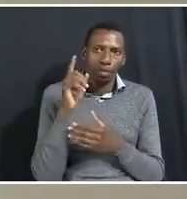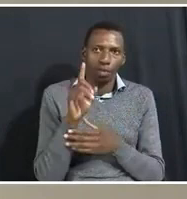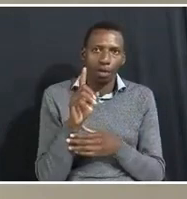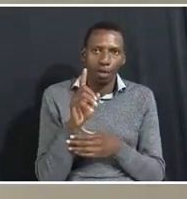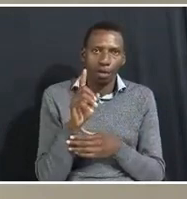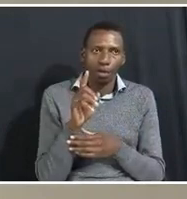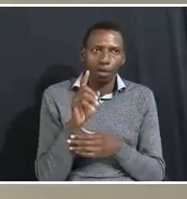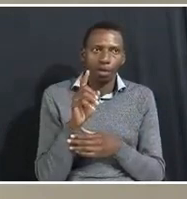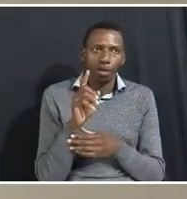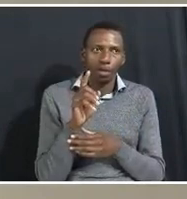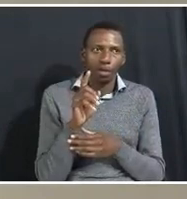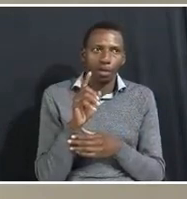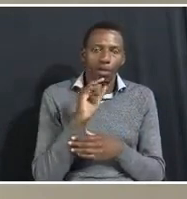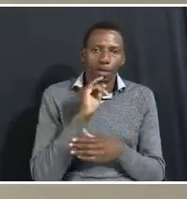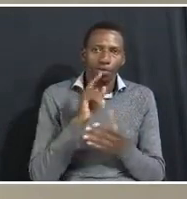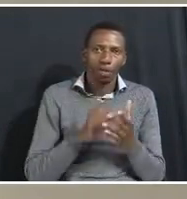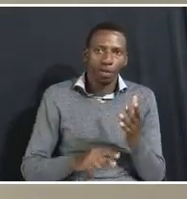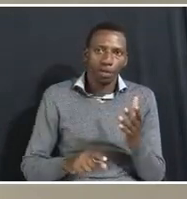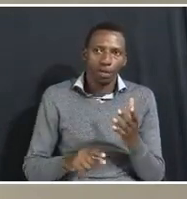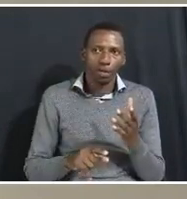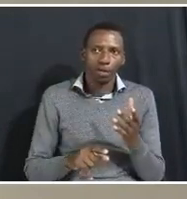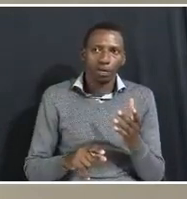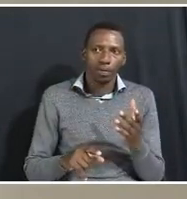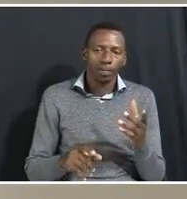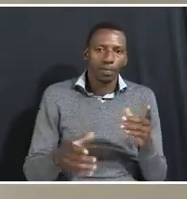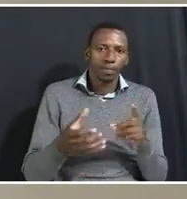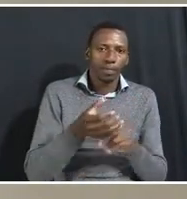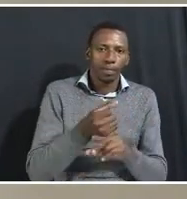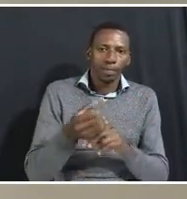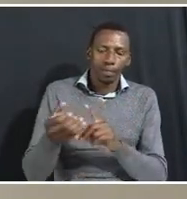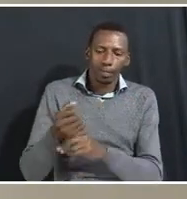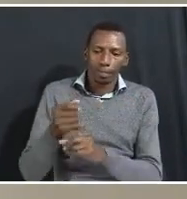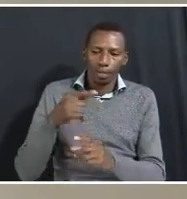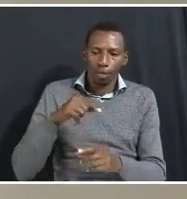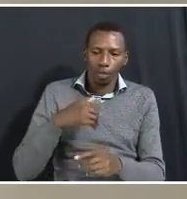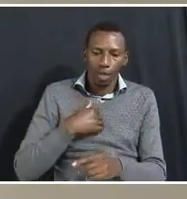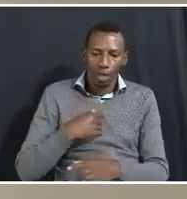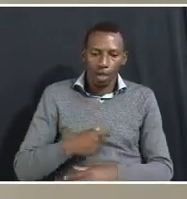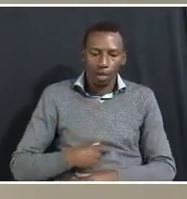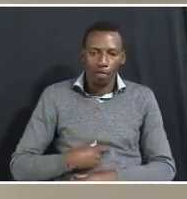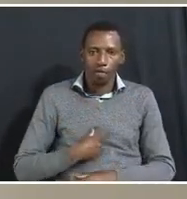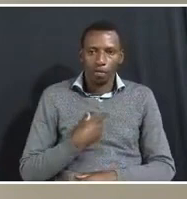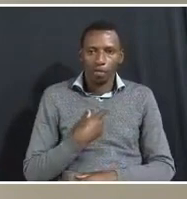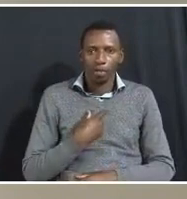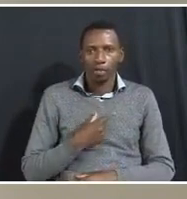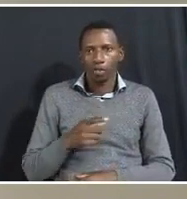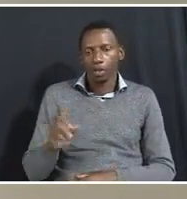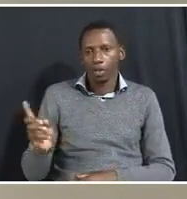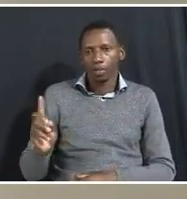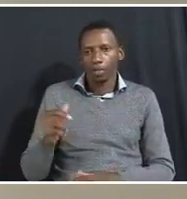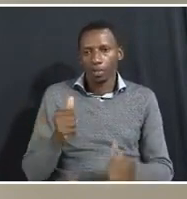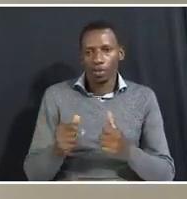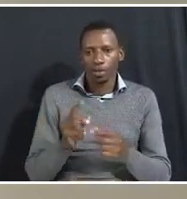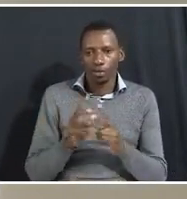is outreach. We have a visitation ministry, which is very